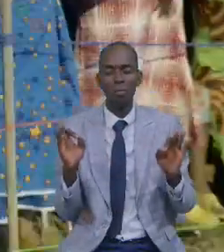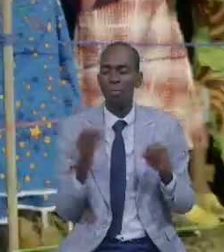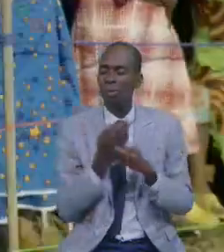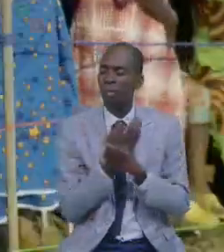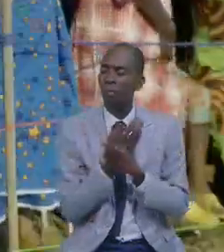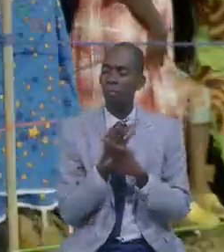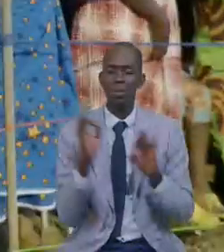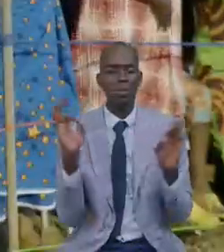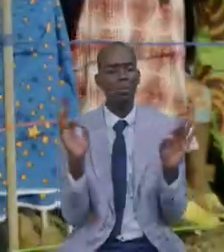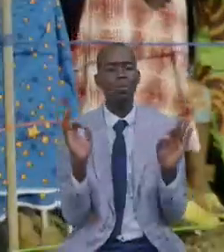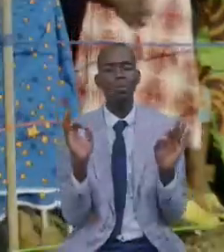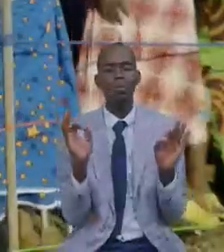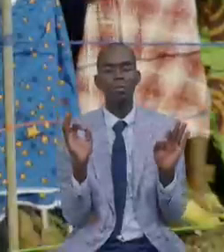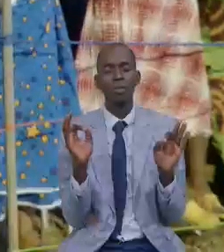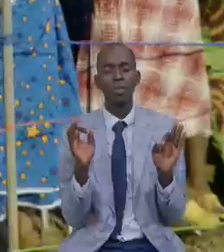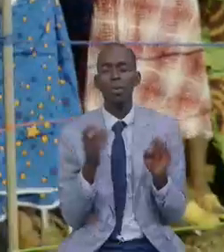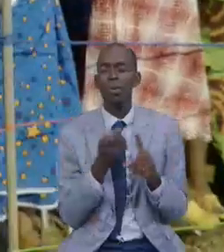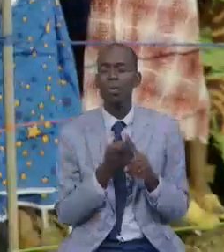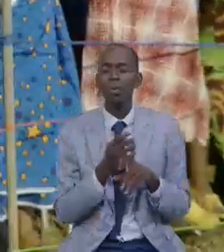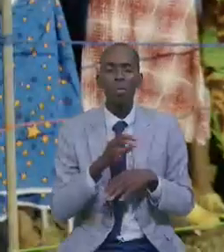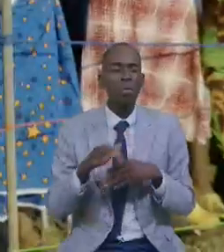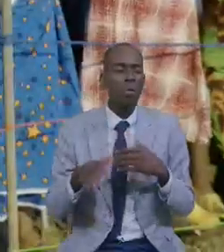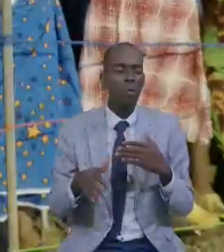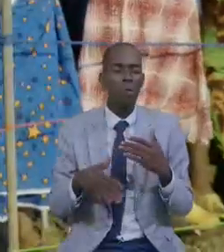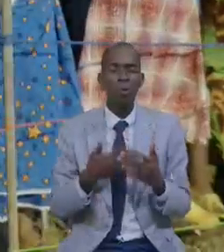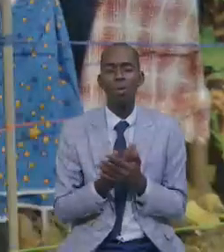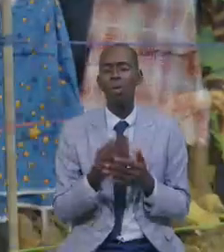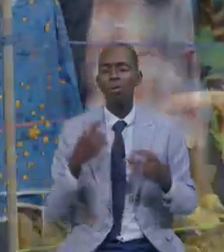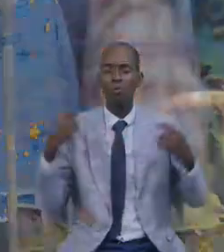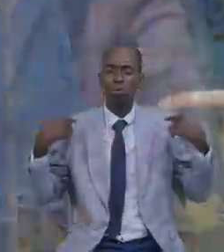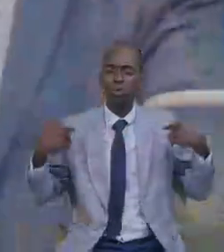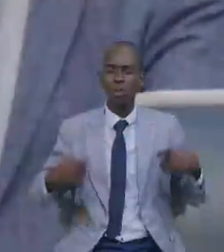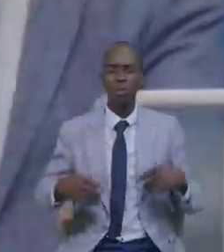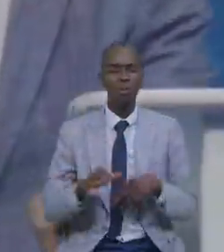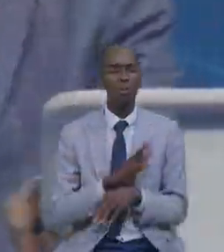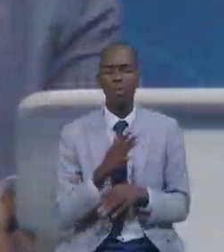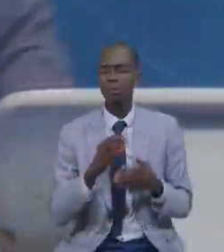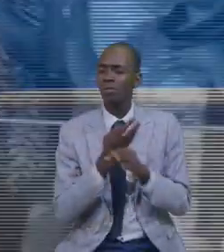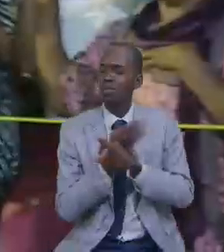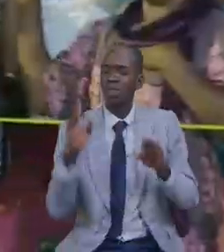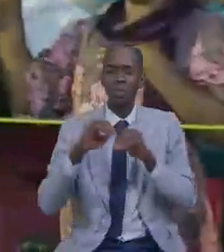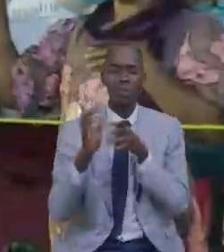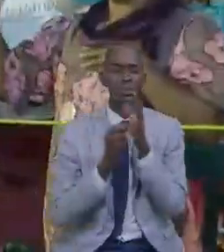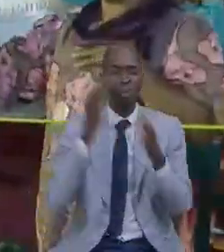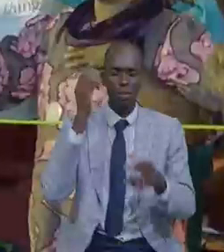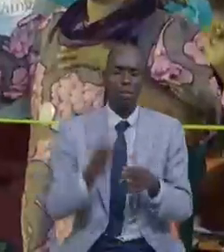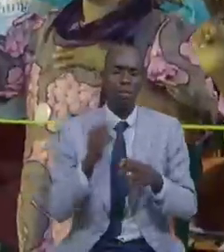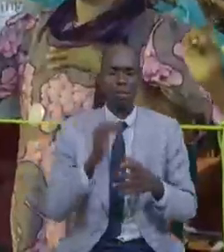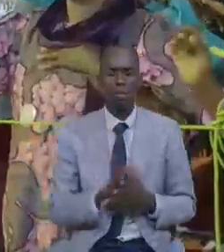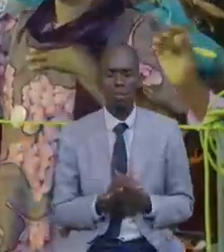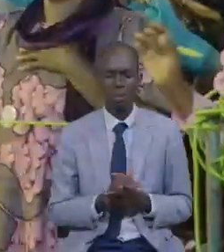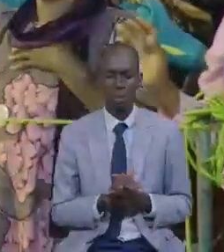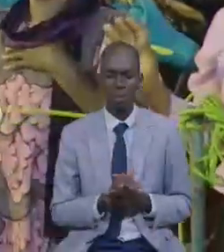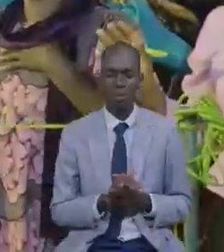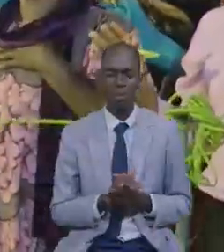Freedom from all those painful things in Jesus' name.